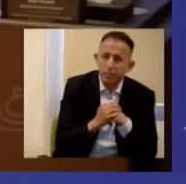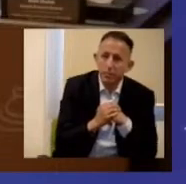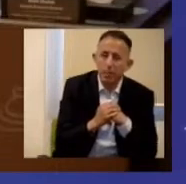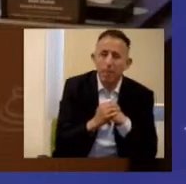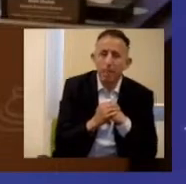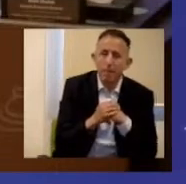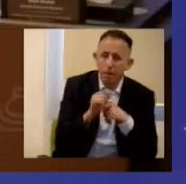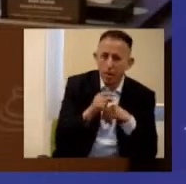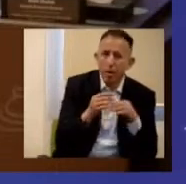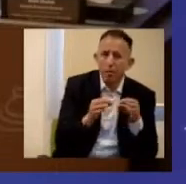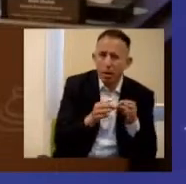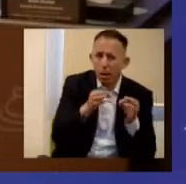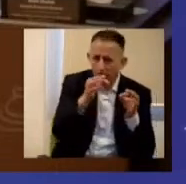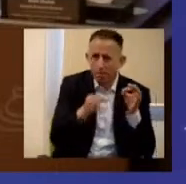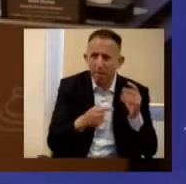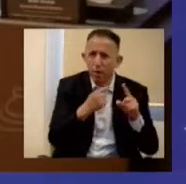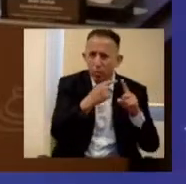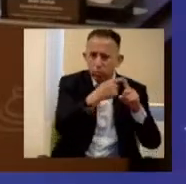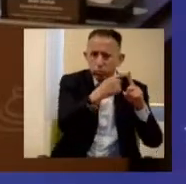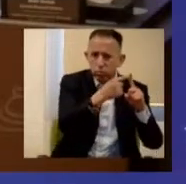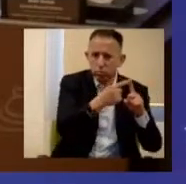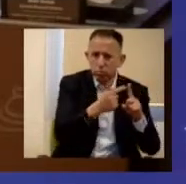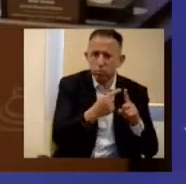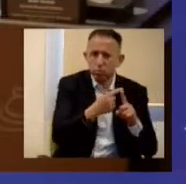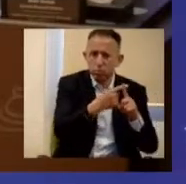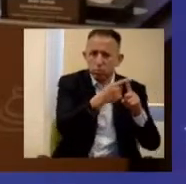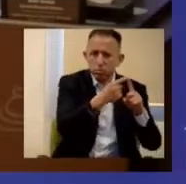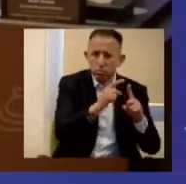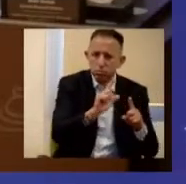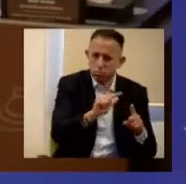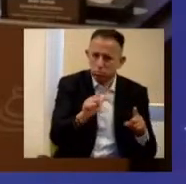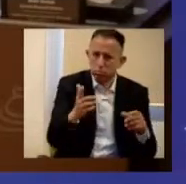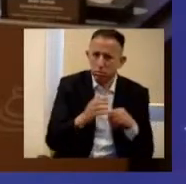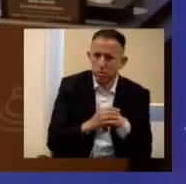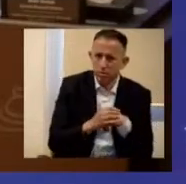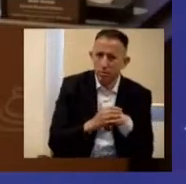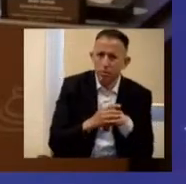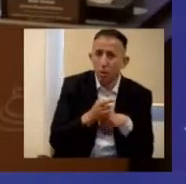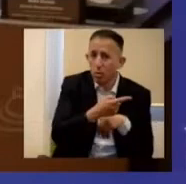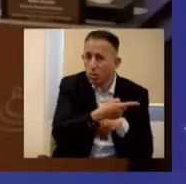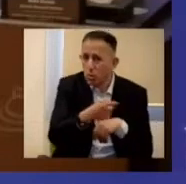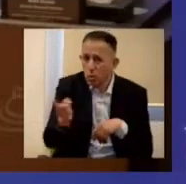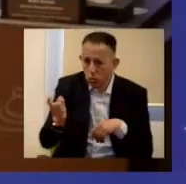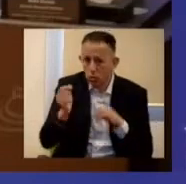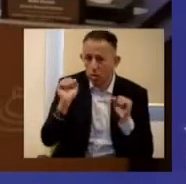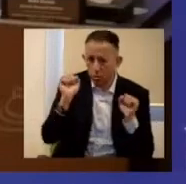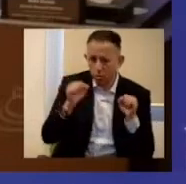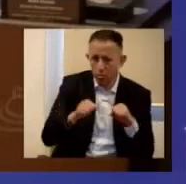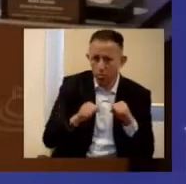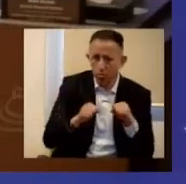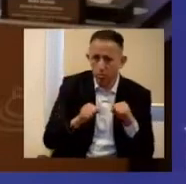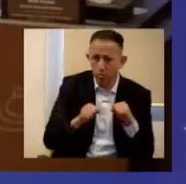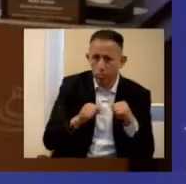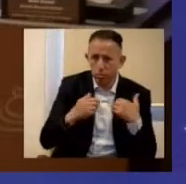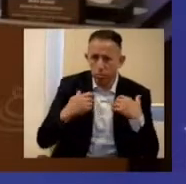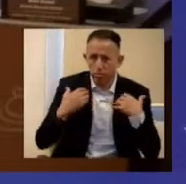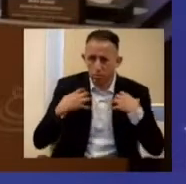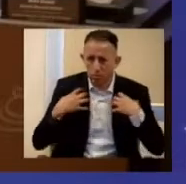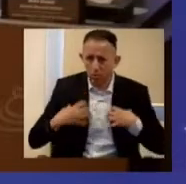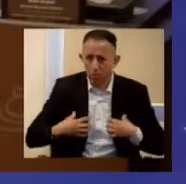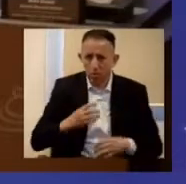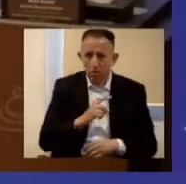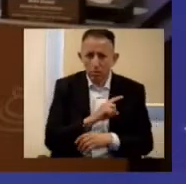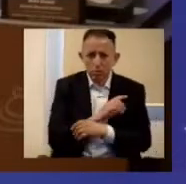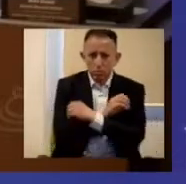are capable of some talents and developing some capacities. This is my axioms. And we have to